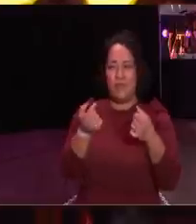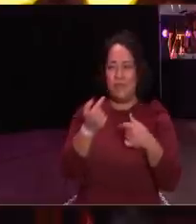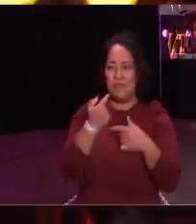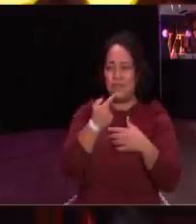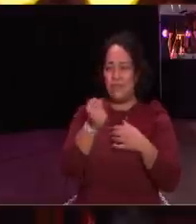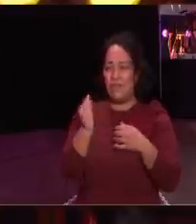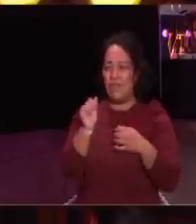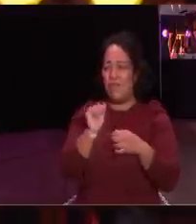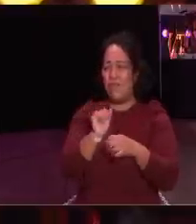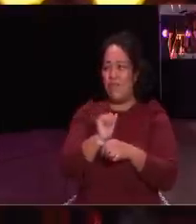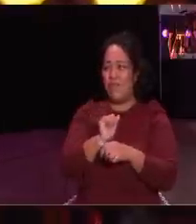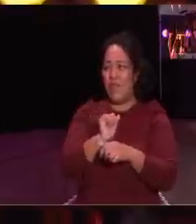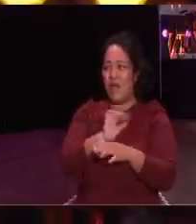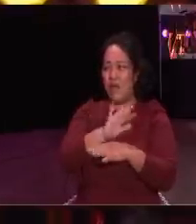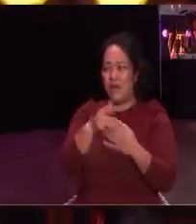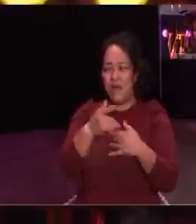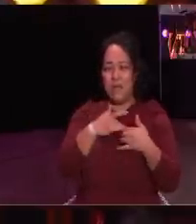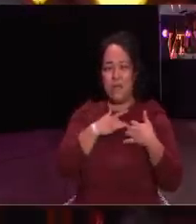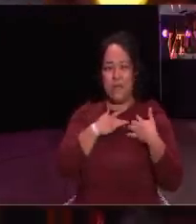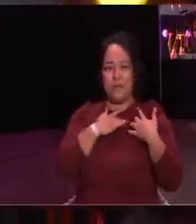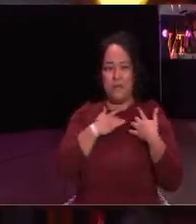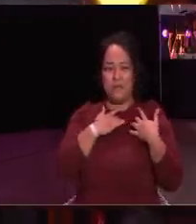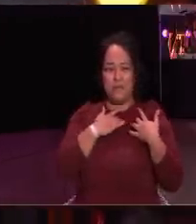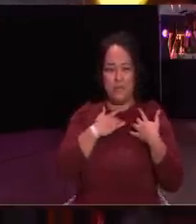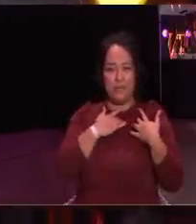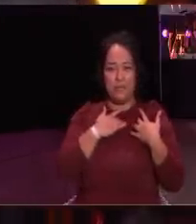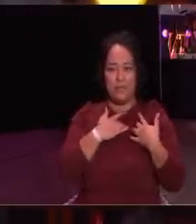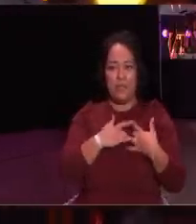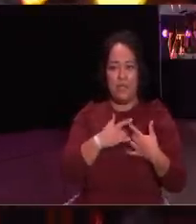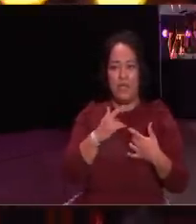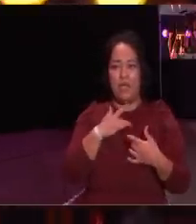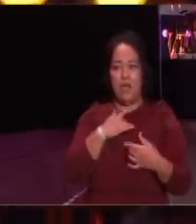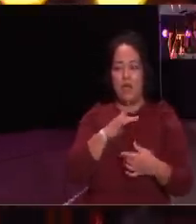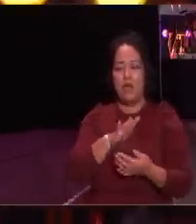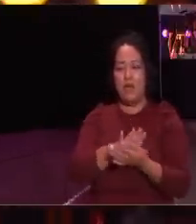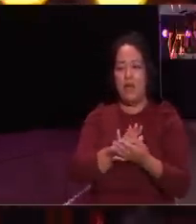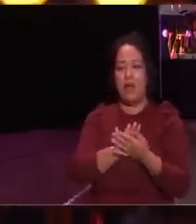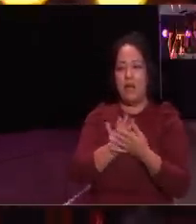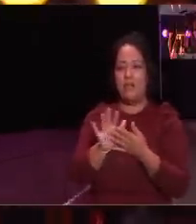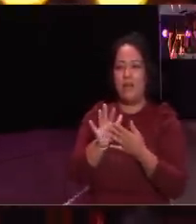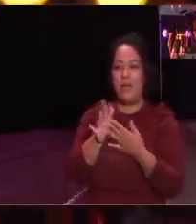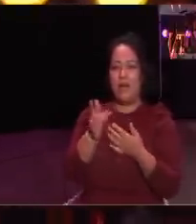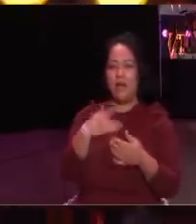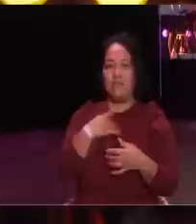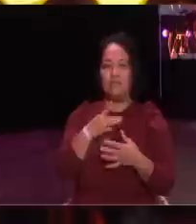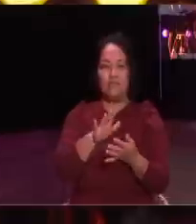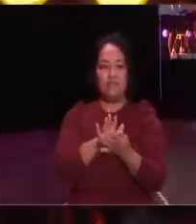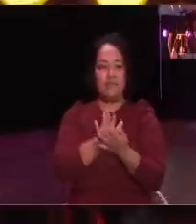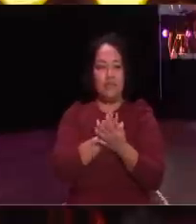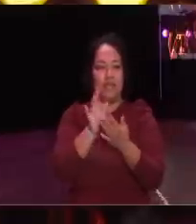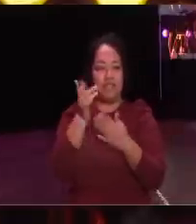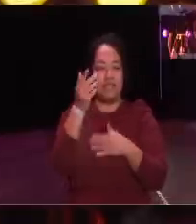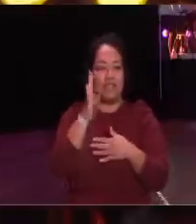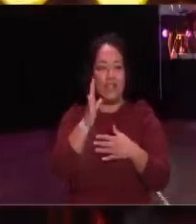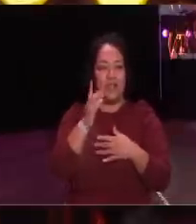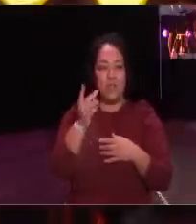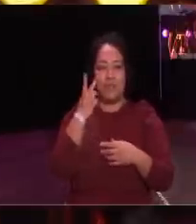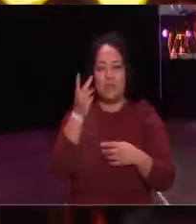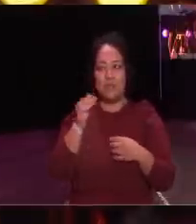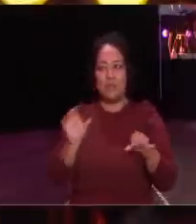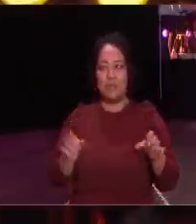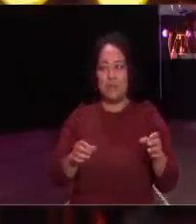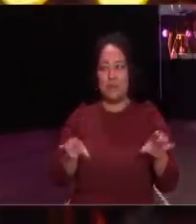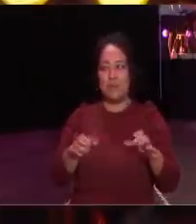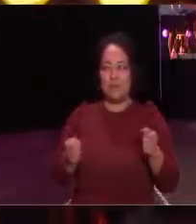with all my heart. A mí me gusta alabar a Dios. I like praising God. Cuando ustedes me miran a mí haciendo esto. When you see me doing this.